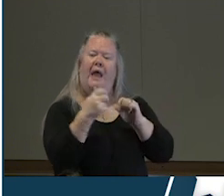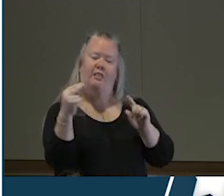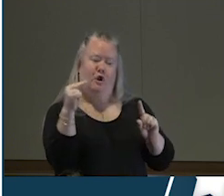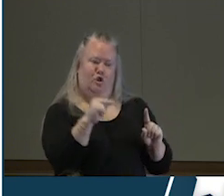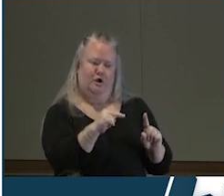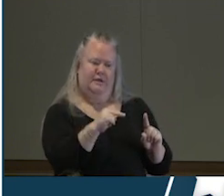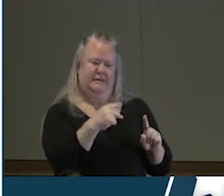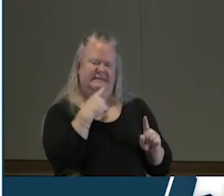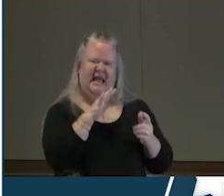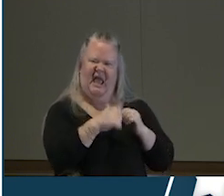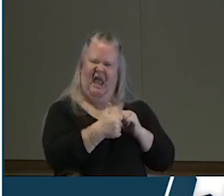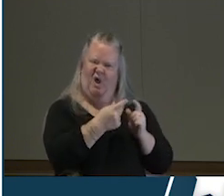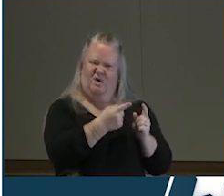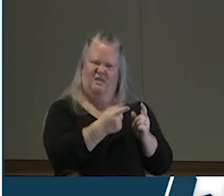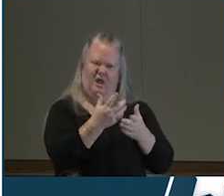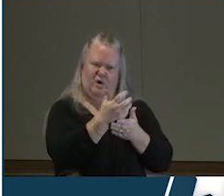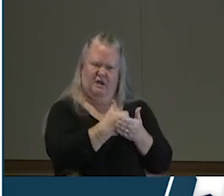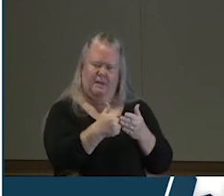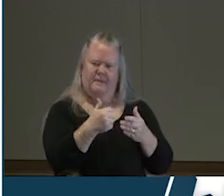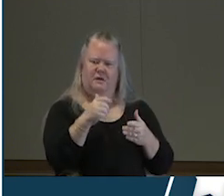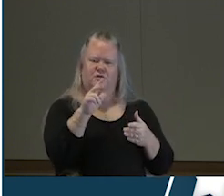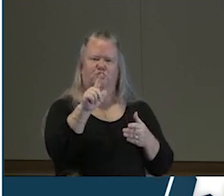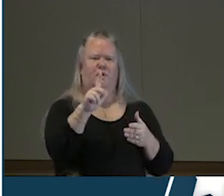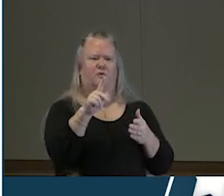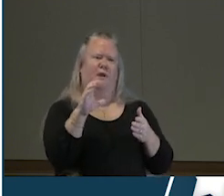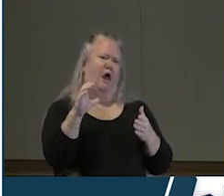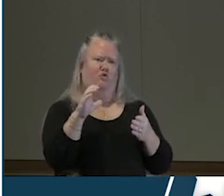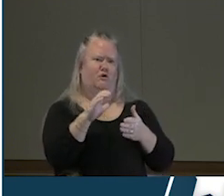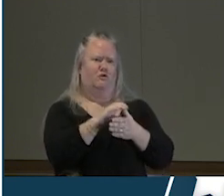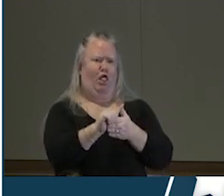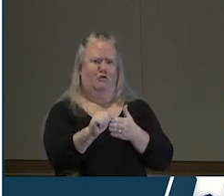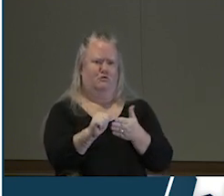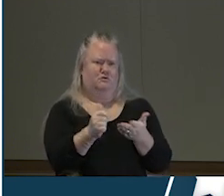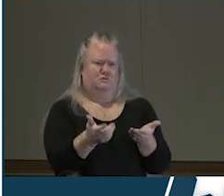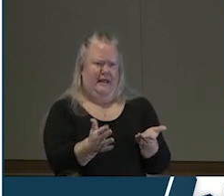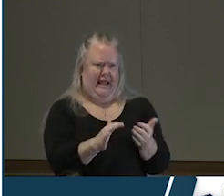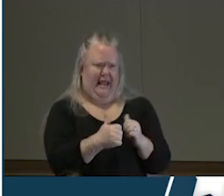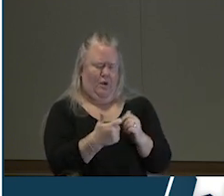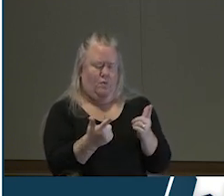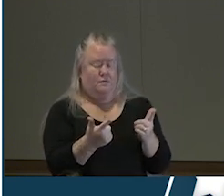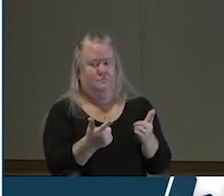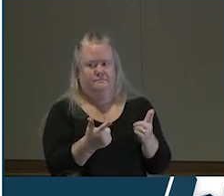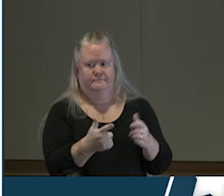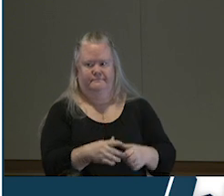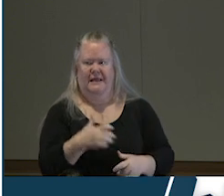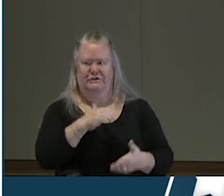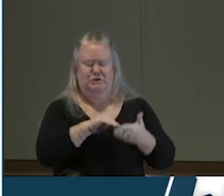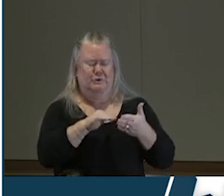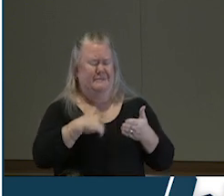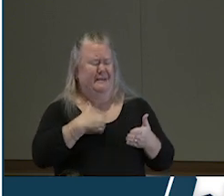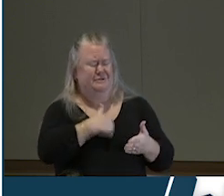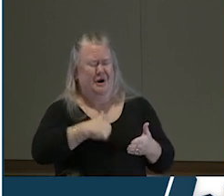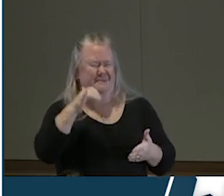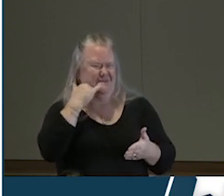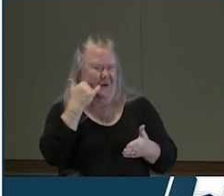and probably saying, how could their income ever be $2,300? And it's like, excuse me, sorry,